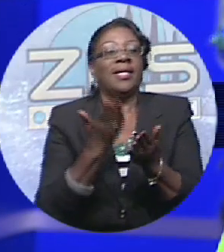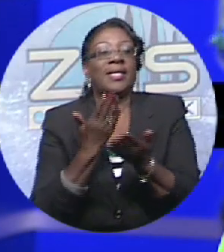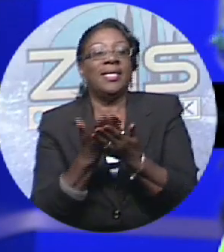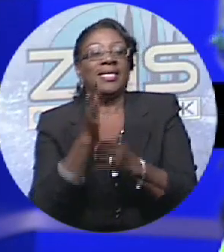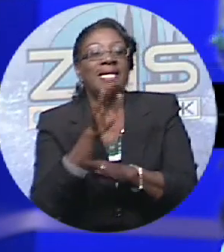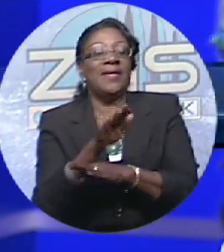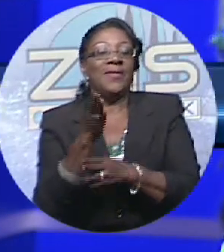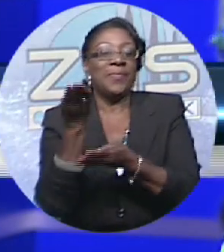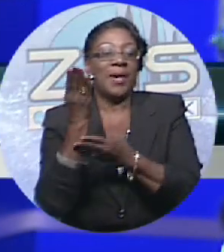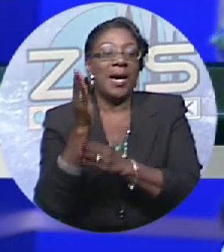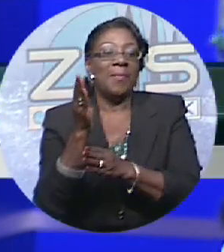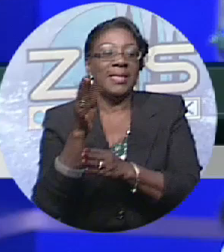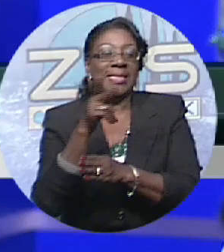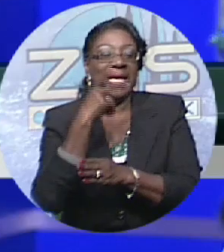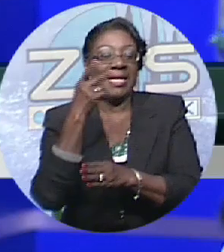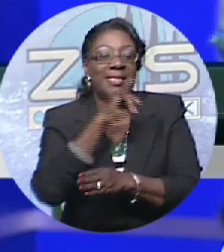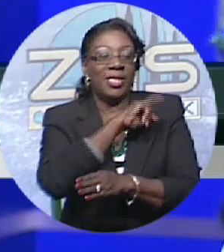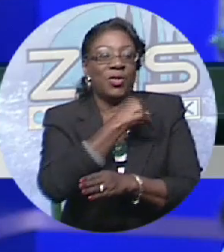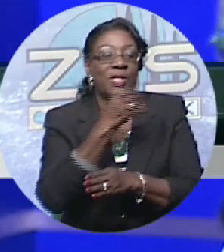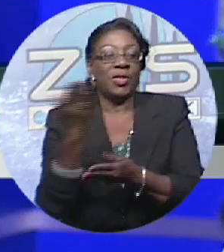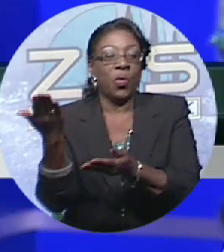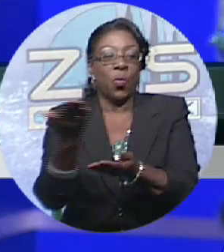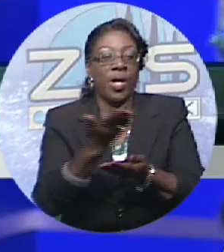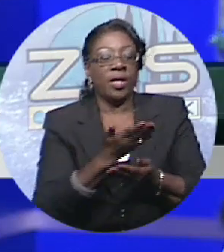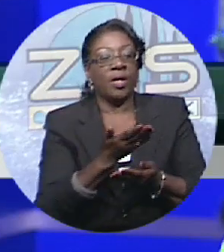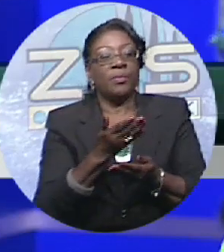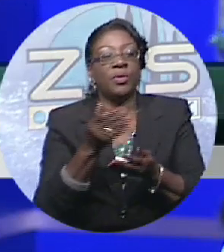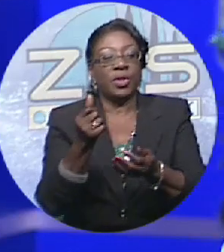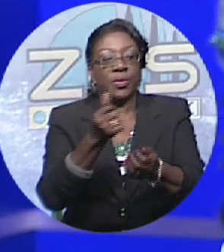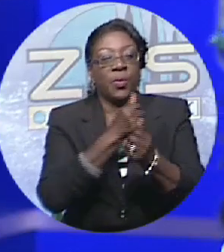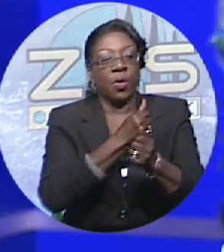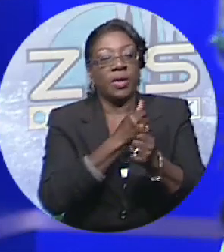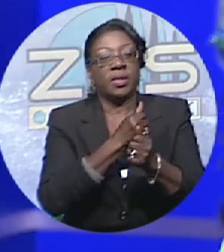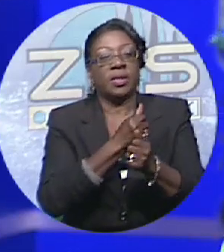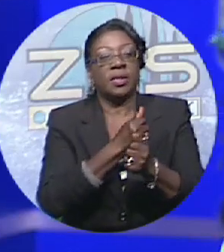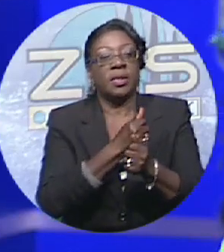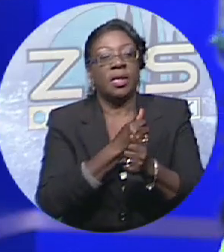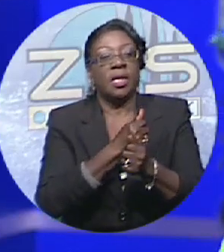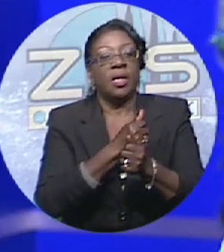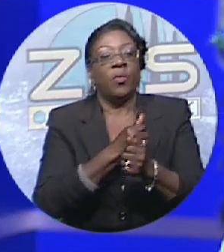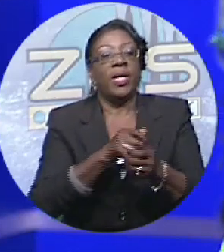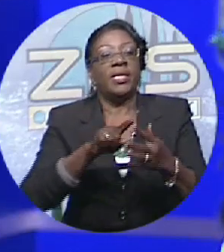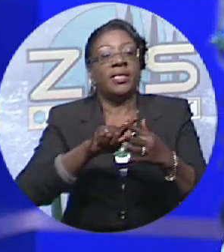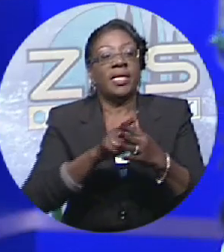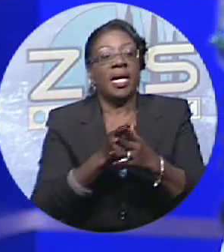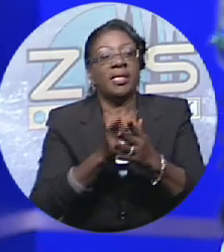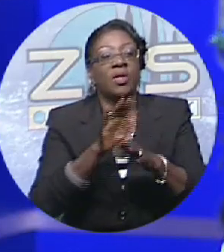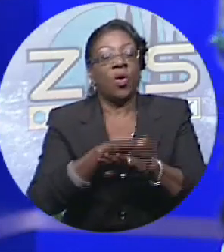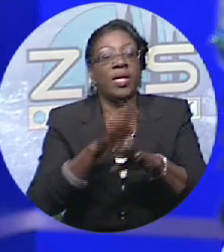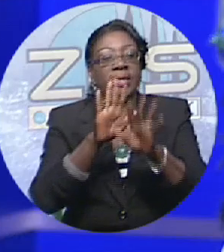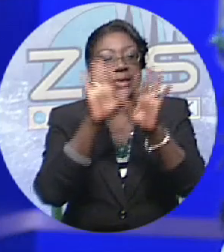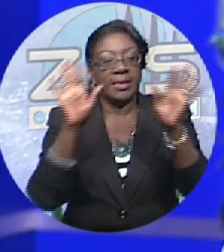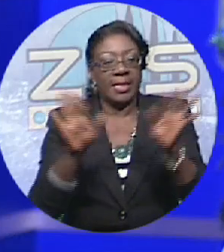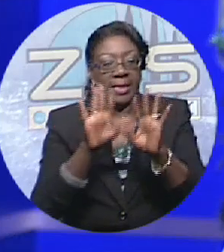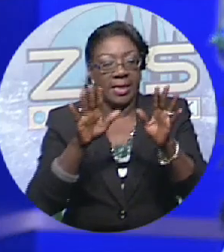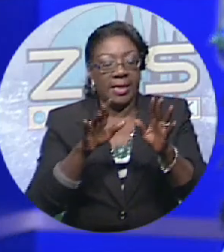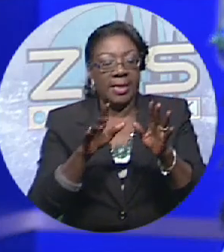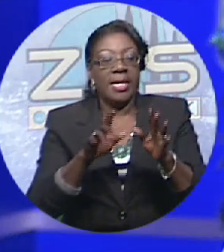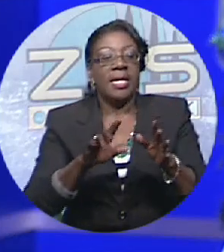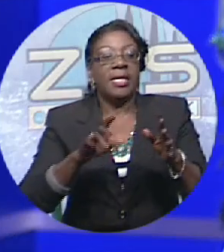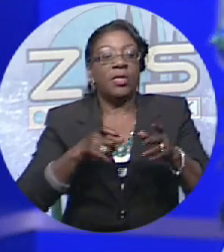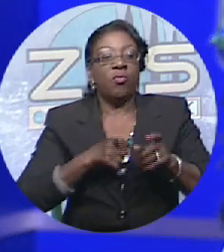Good evening, Bahamas. I'm Kelsey Johnson. Welcome to Sports Friday. When the gun sounds on Sunday, sending participants on their way